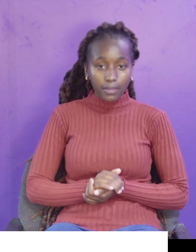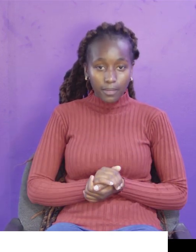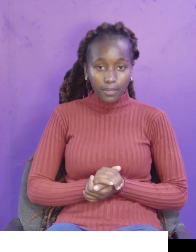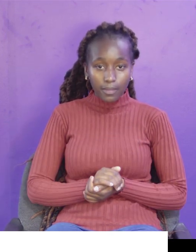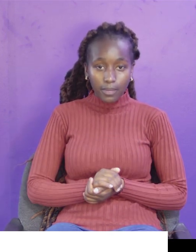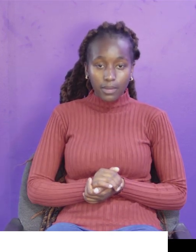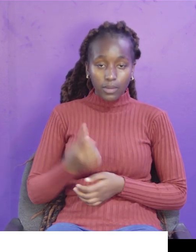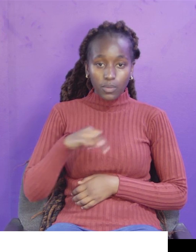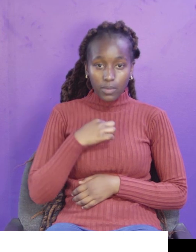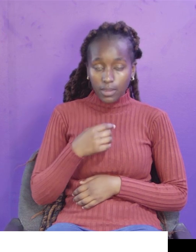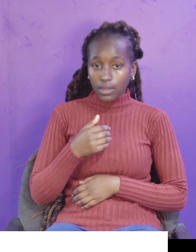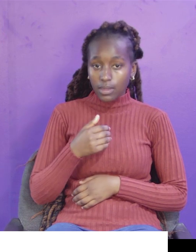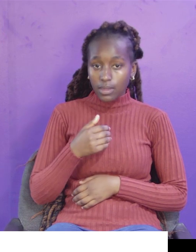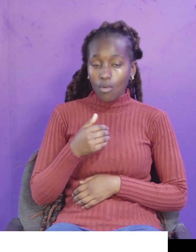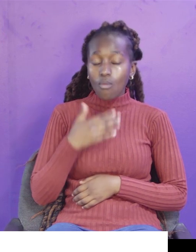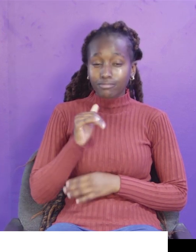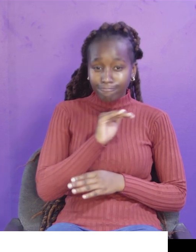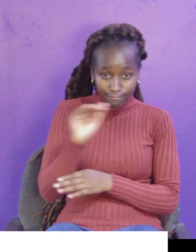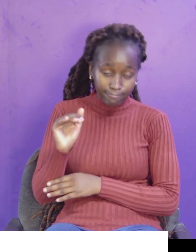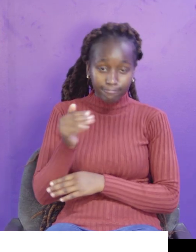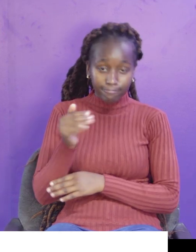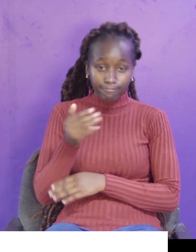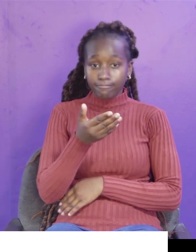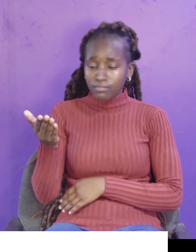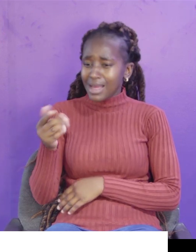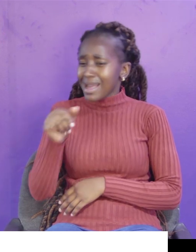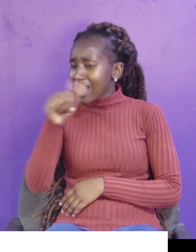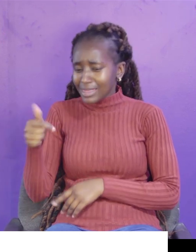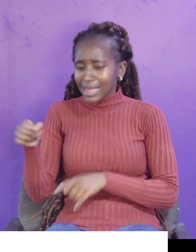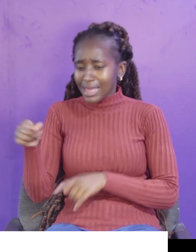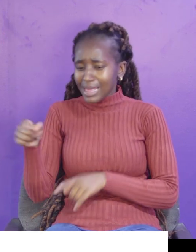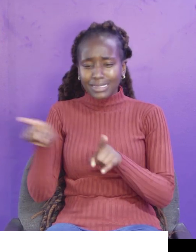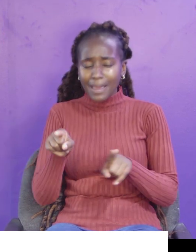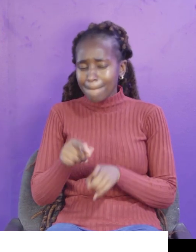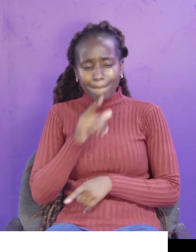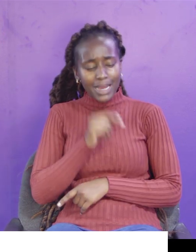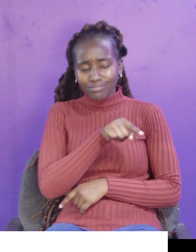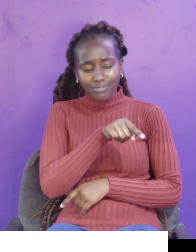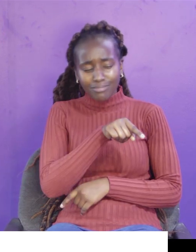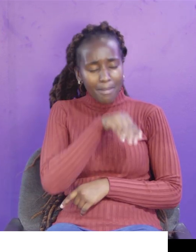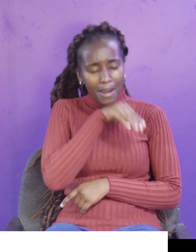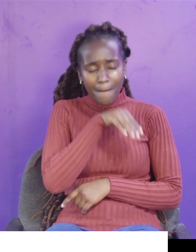ask, from where shall another like him rise?